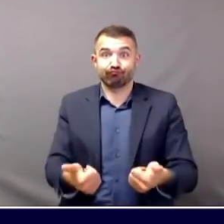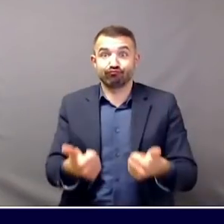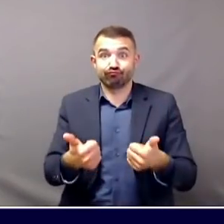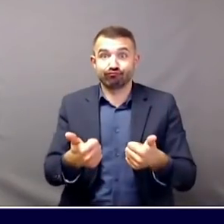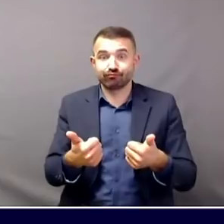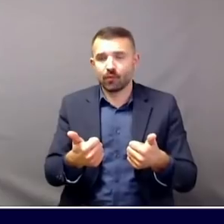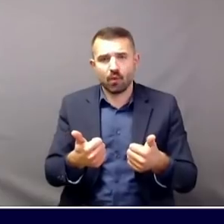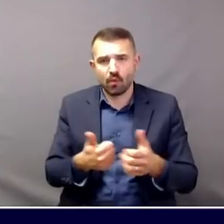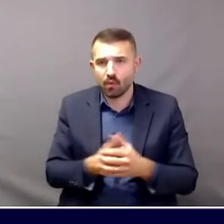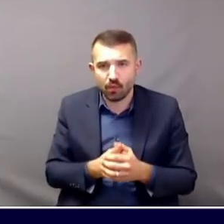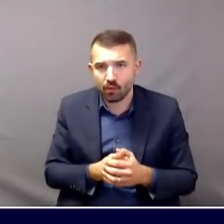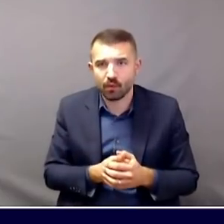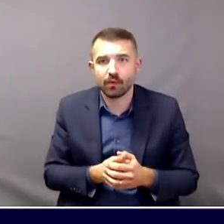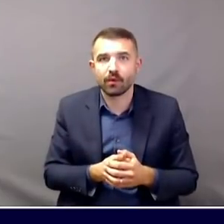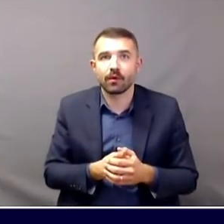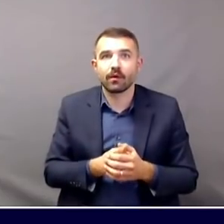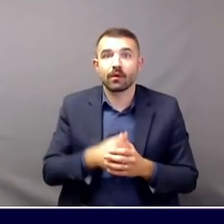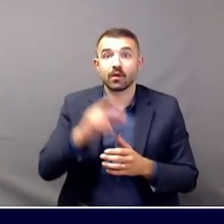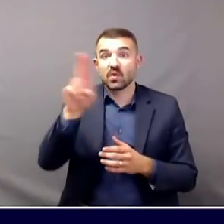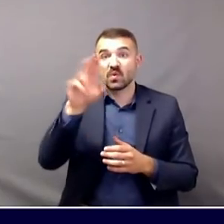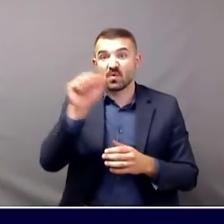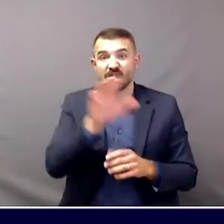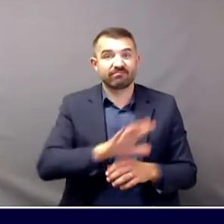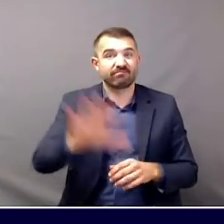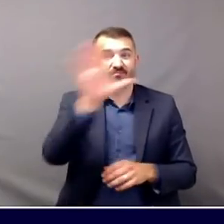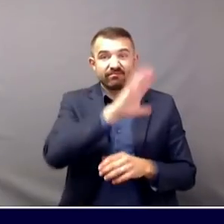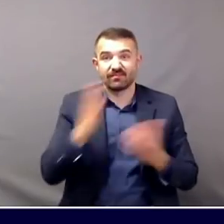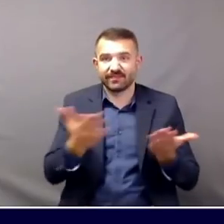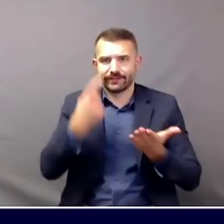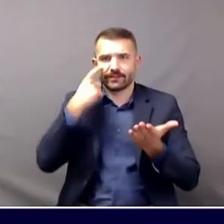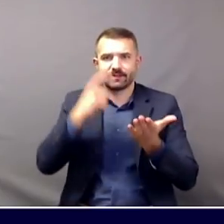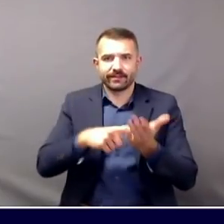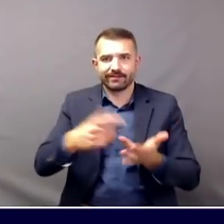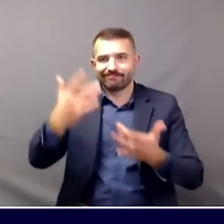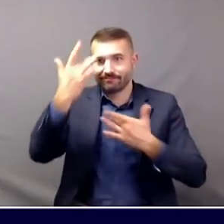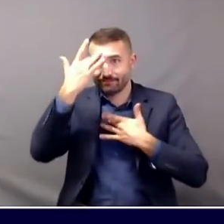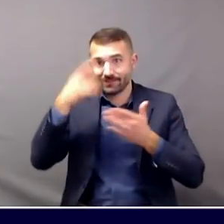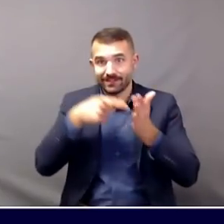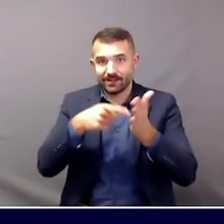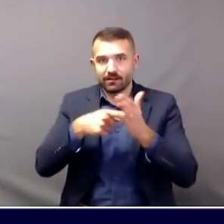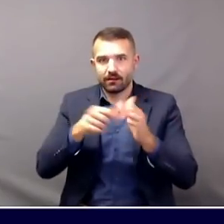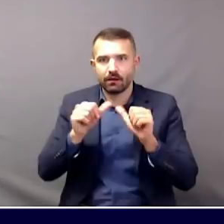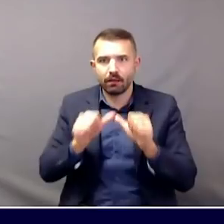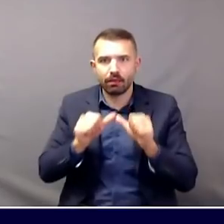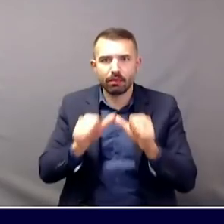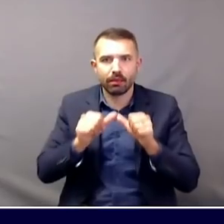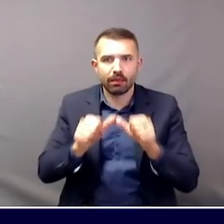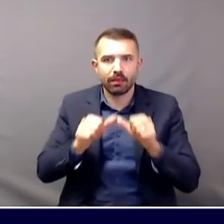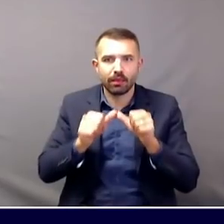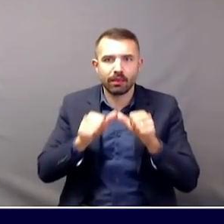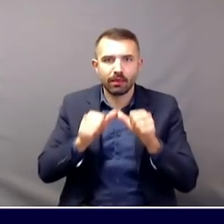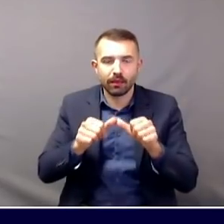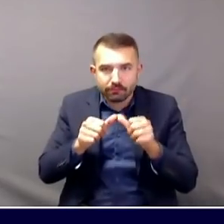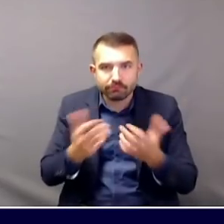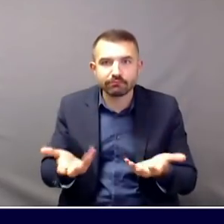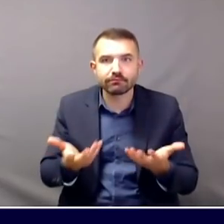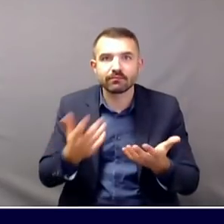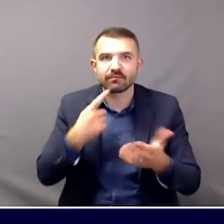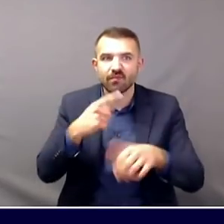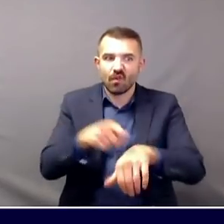Maine, individuals whose symptoms may persist for a long time and who may have longstanding health consequences from COVID,